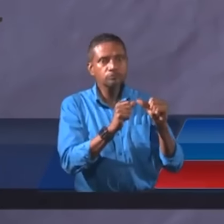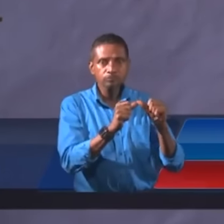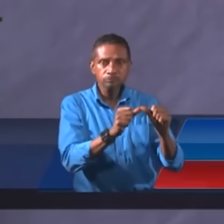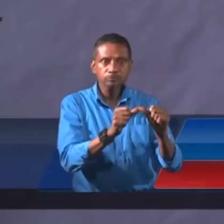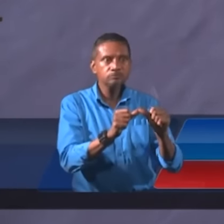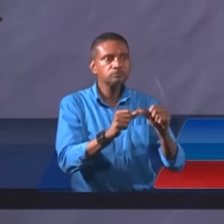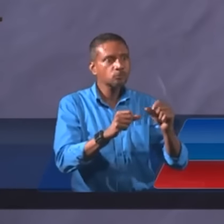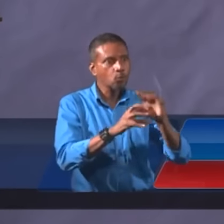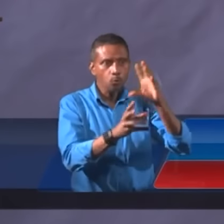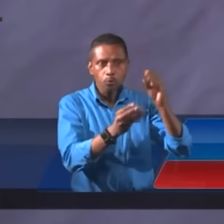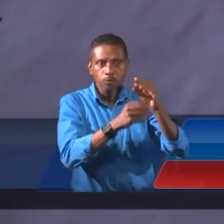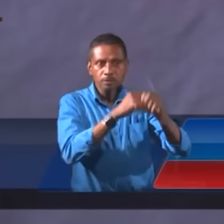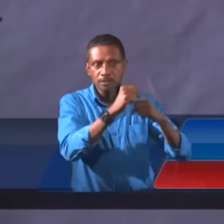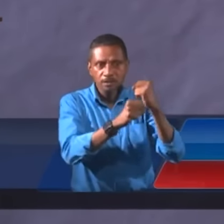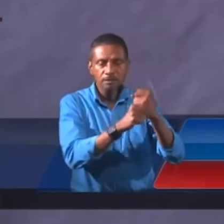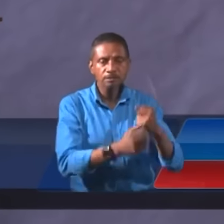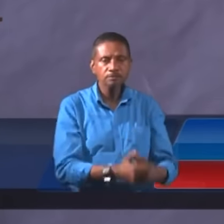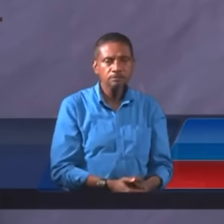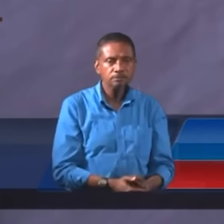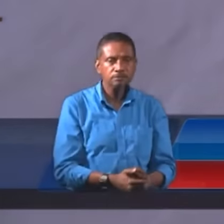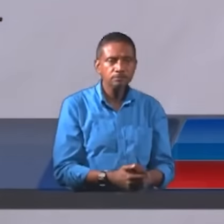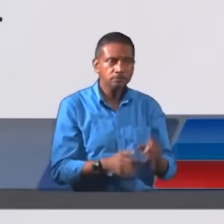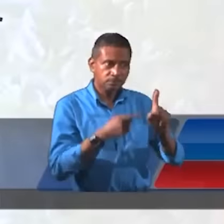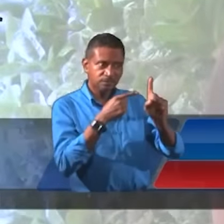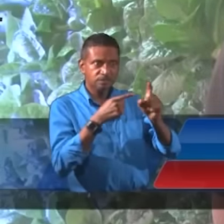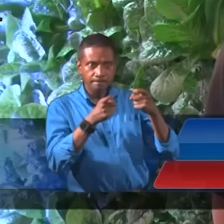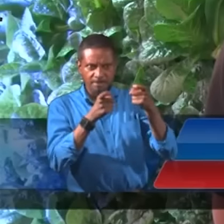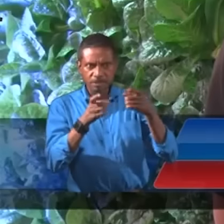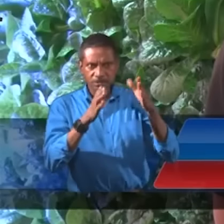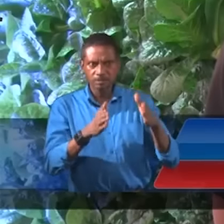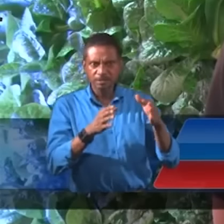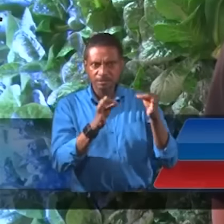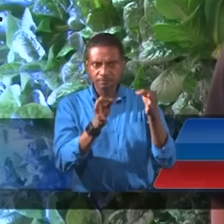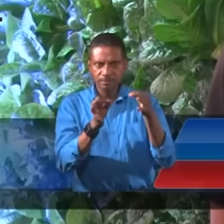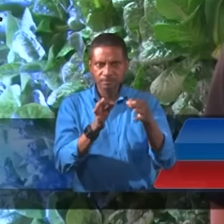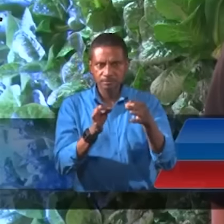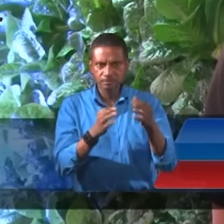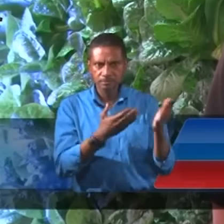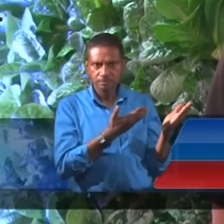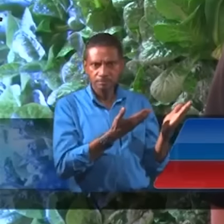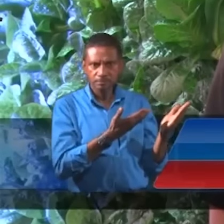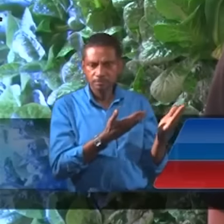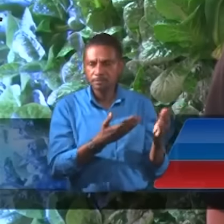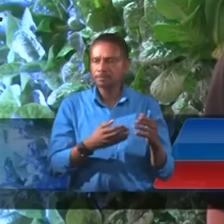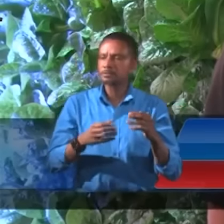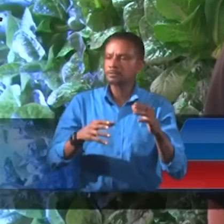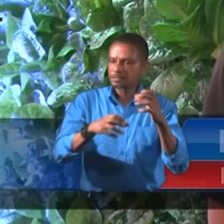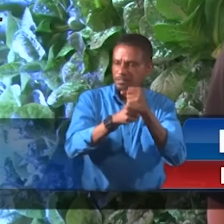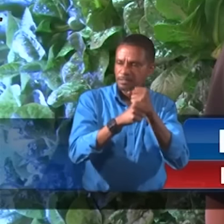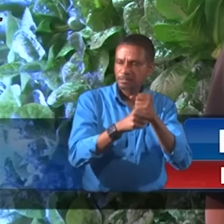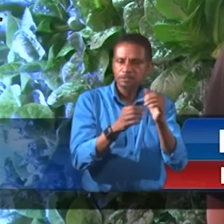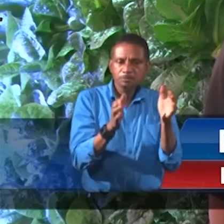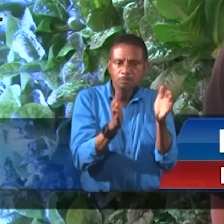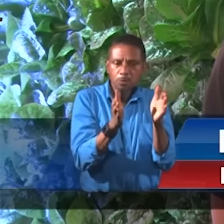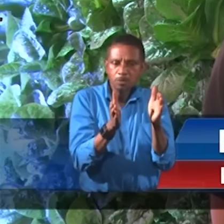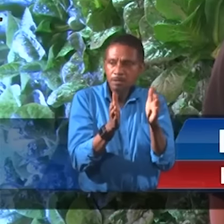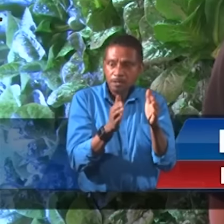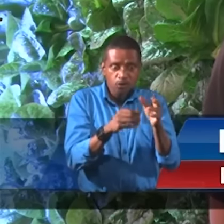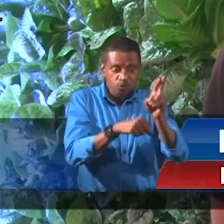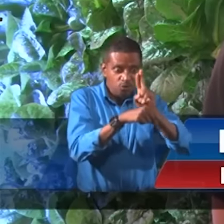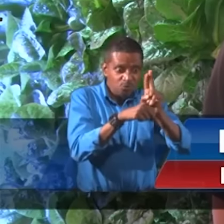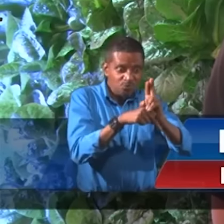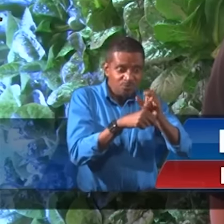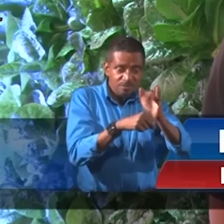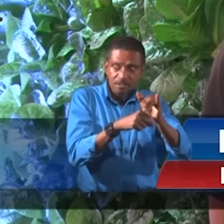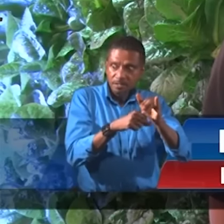David Johnston, explained how it's done. Taking a small space and being able to maximize the productivity within that